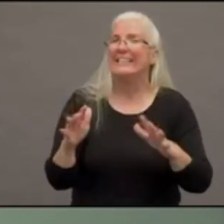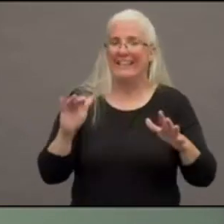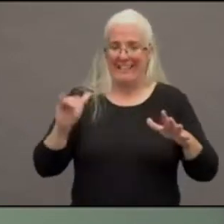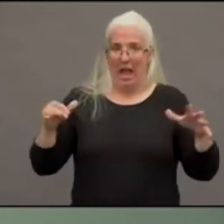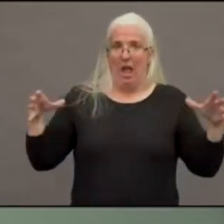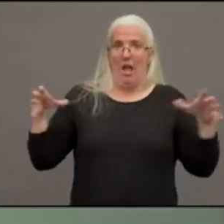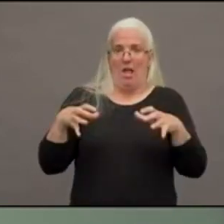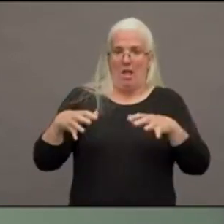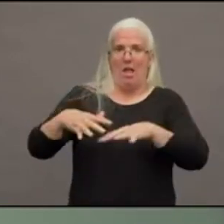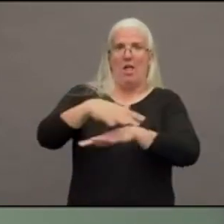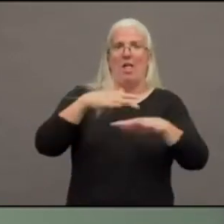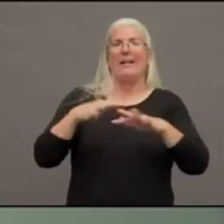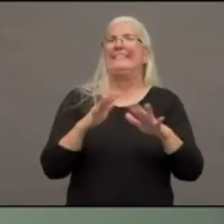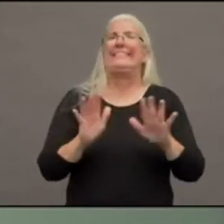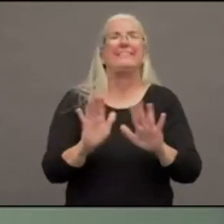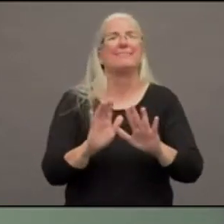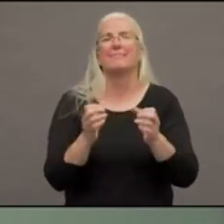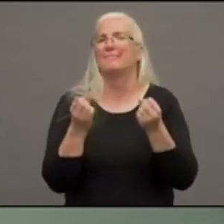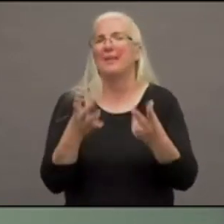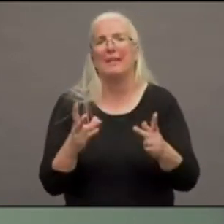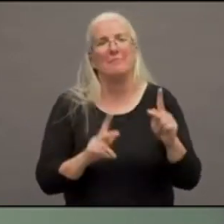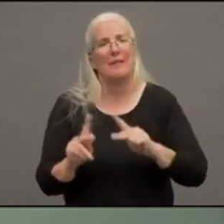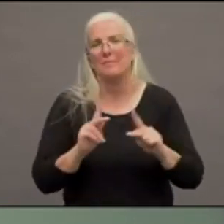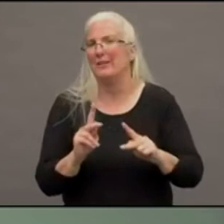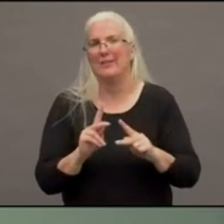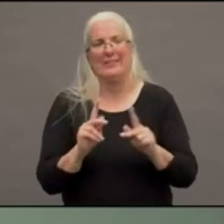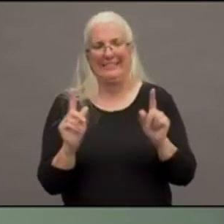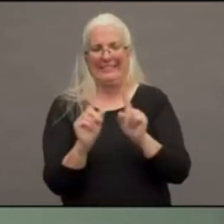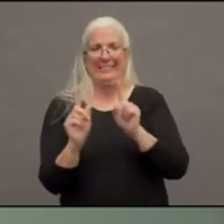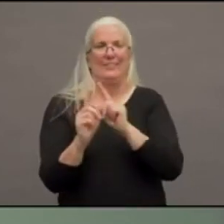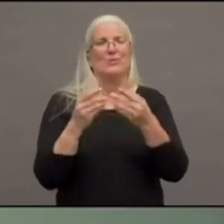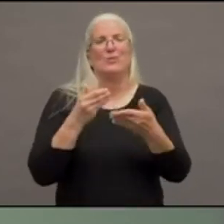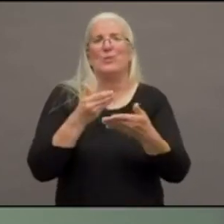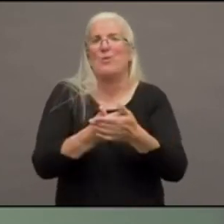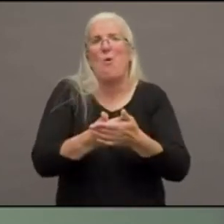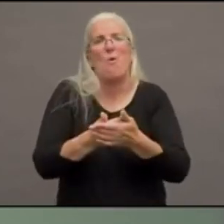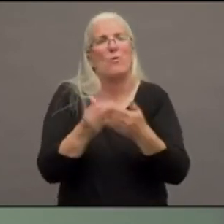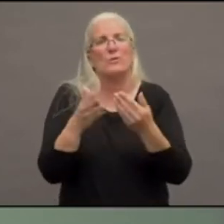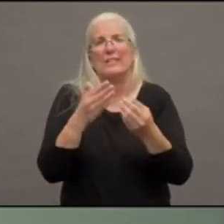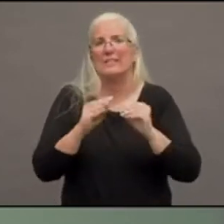be in a shared space for an extended period of time.